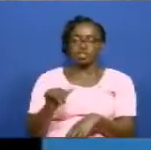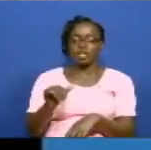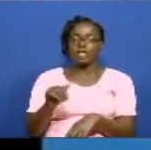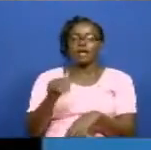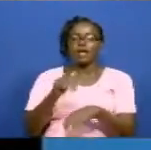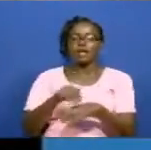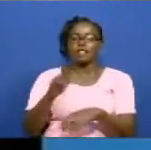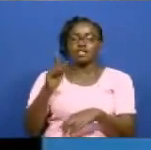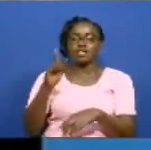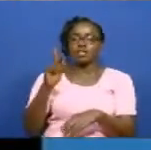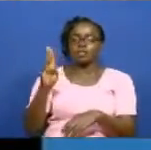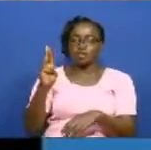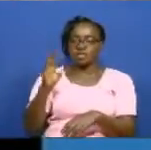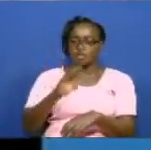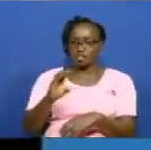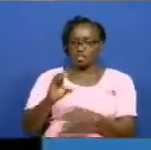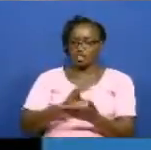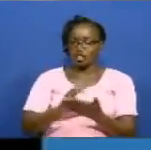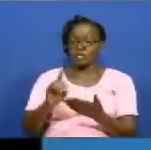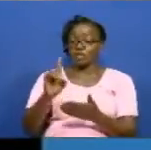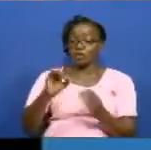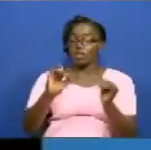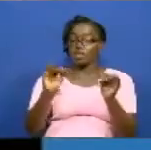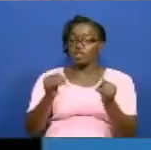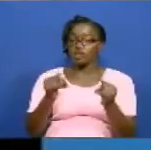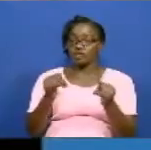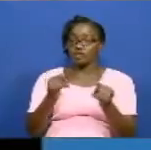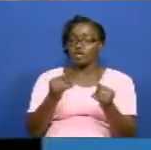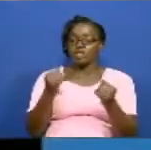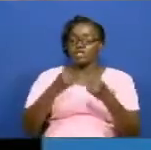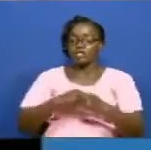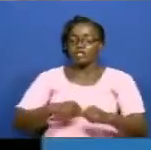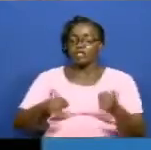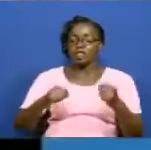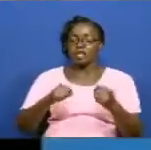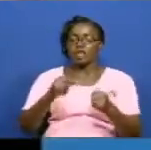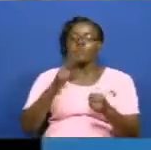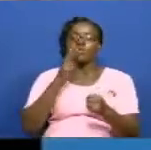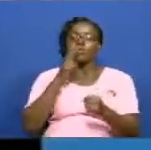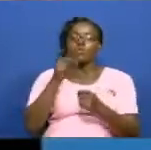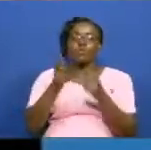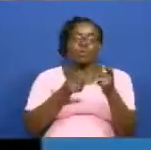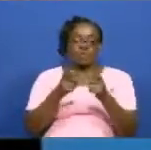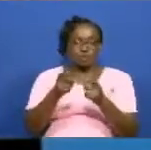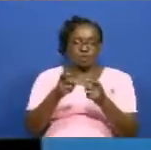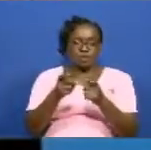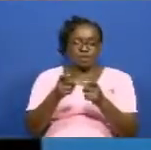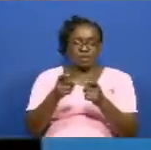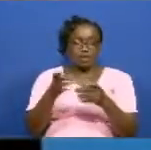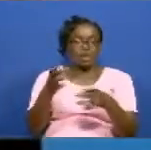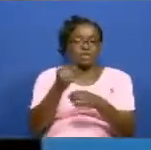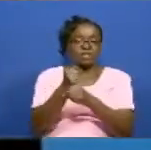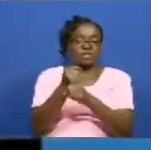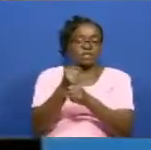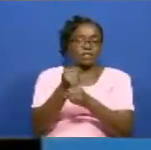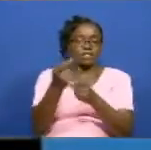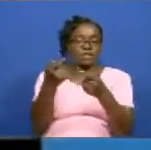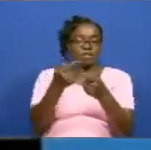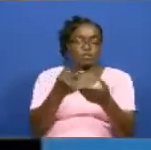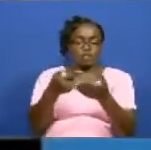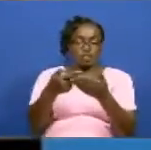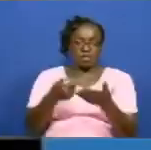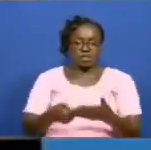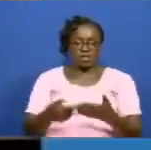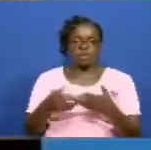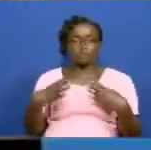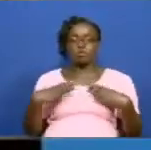having the chairperson for the Kenya Tobacco Control Alliance, Joel Gitali, who is coming up with that discussion. Another break